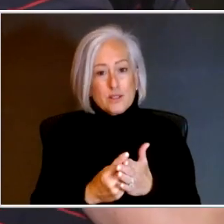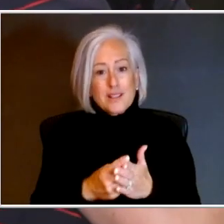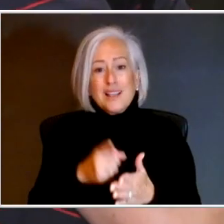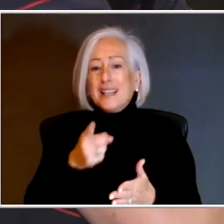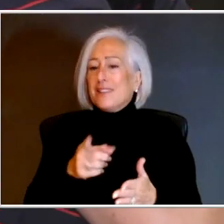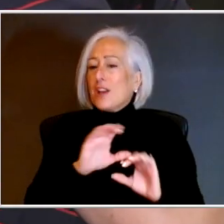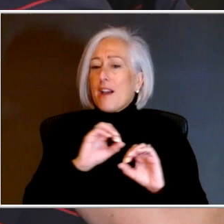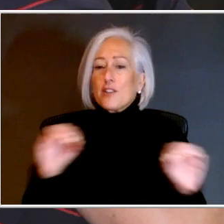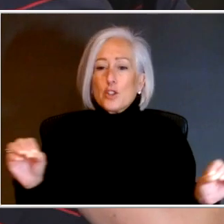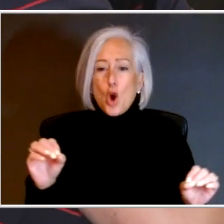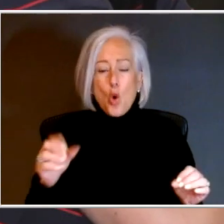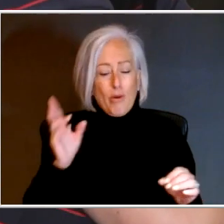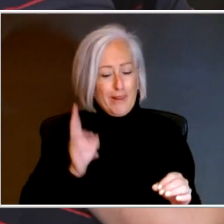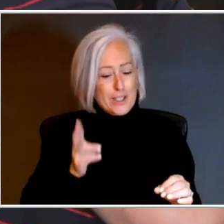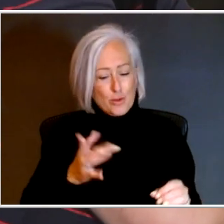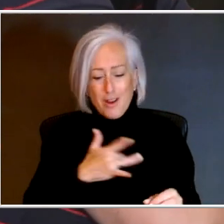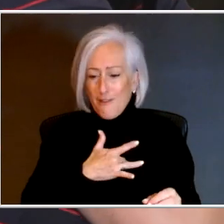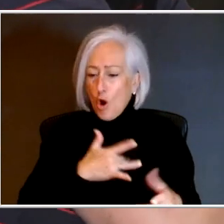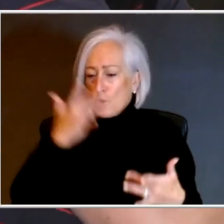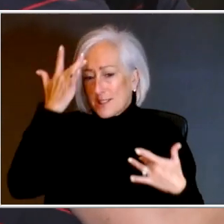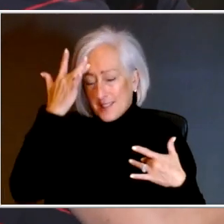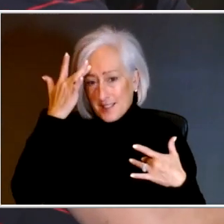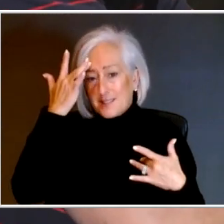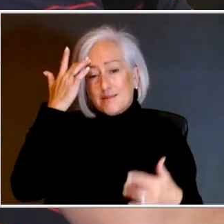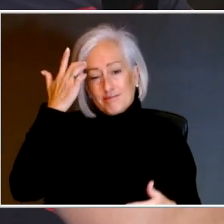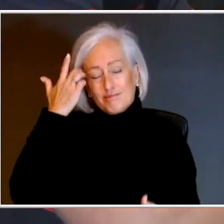underlying history of heart disease.